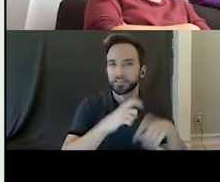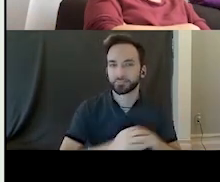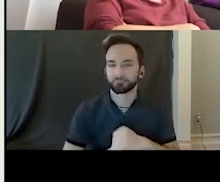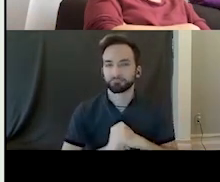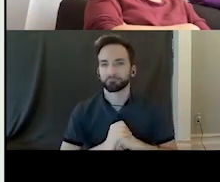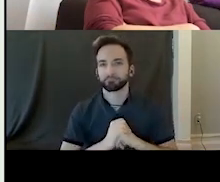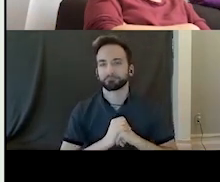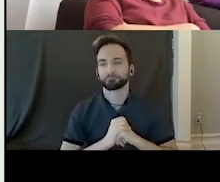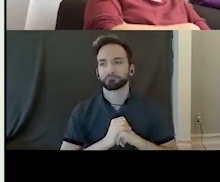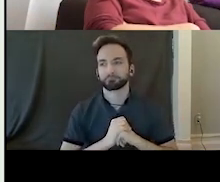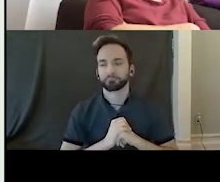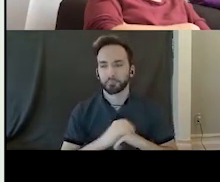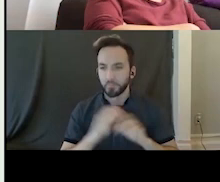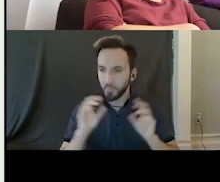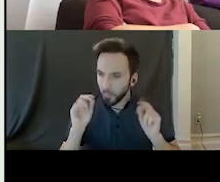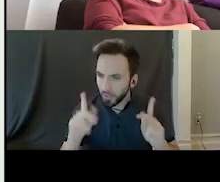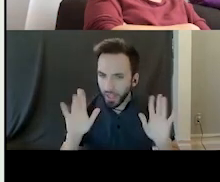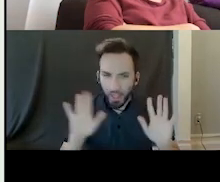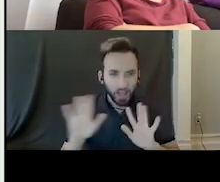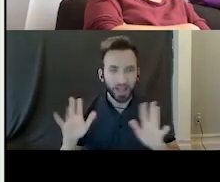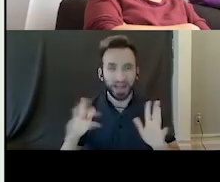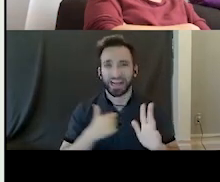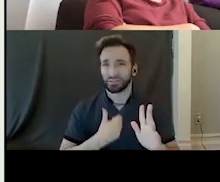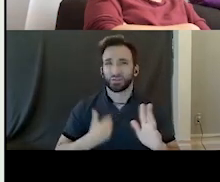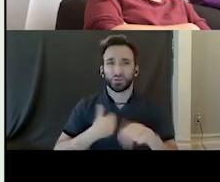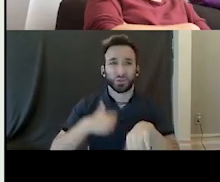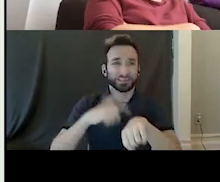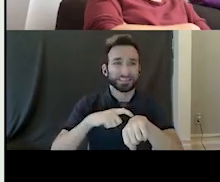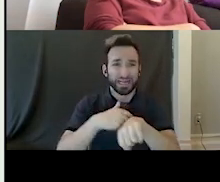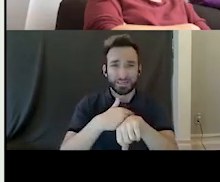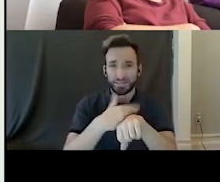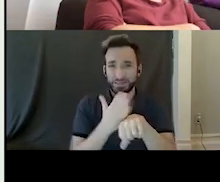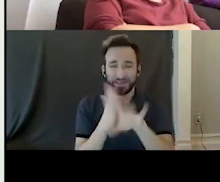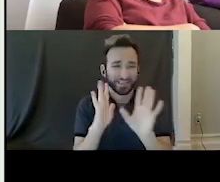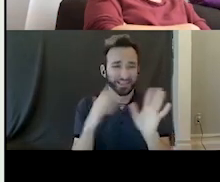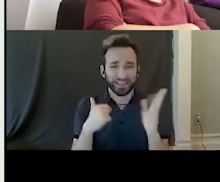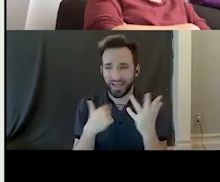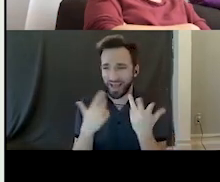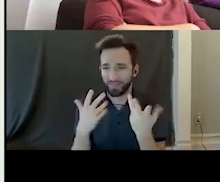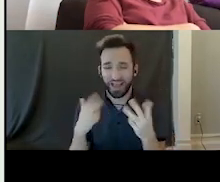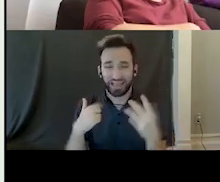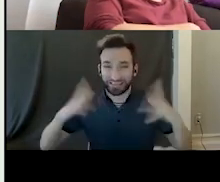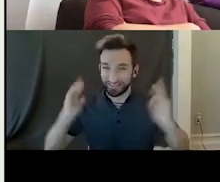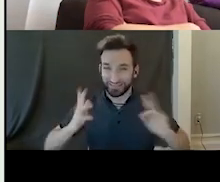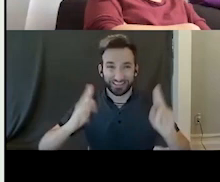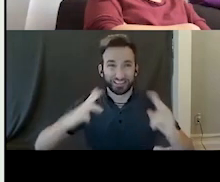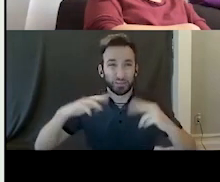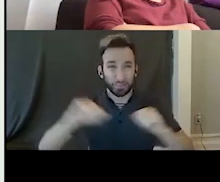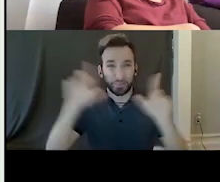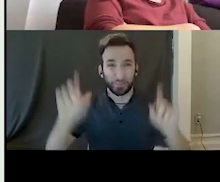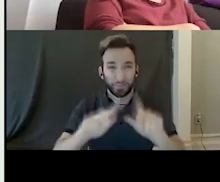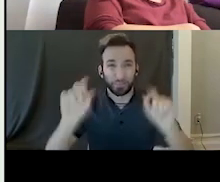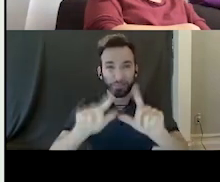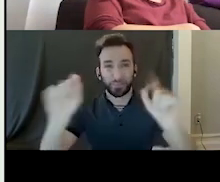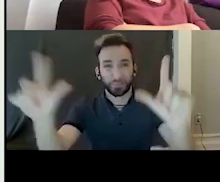So I'm just gonna go quickly. I'm so sorry if we don't have time to continue. I'm just gonna go quickly throughout the slides for you